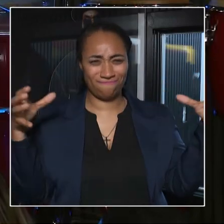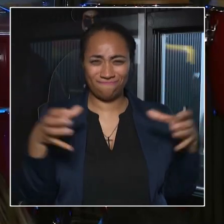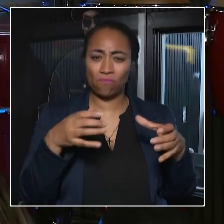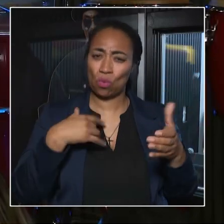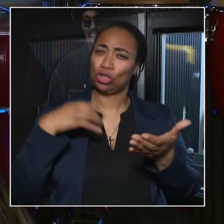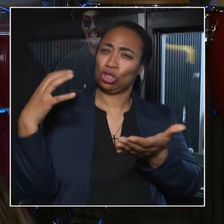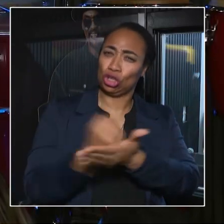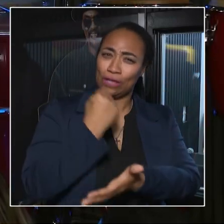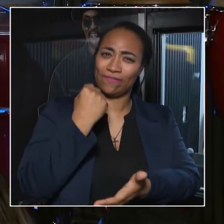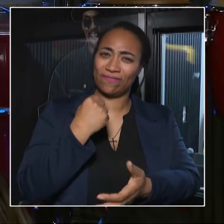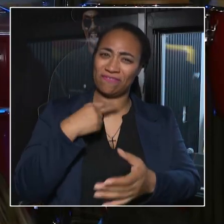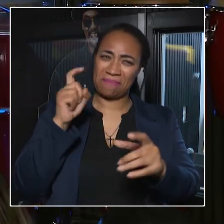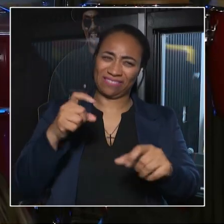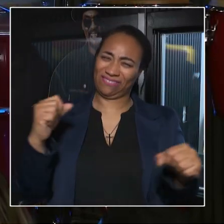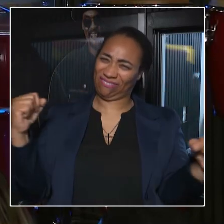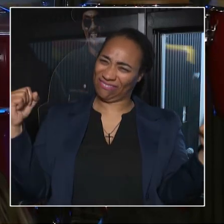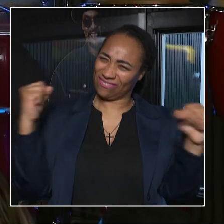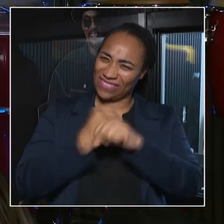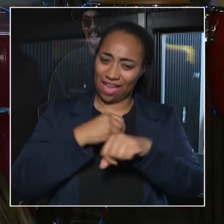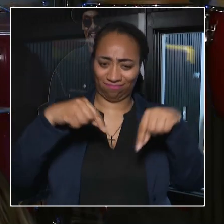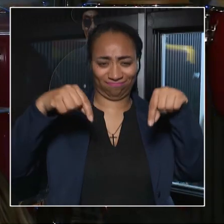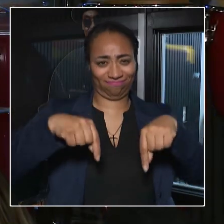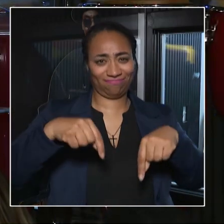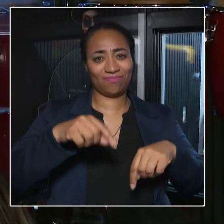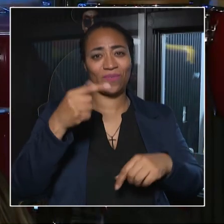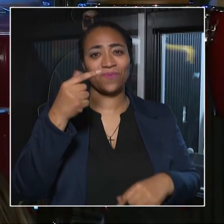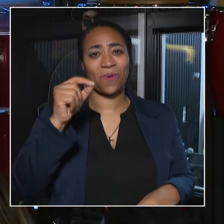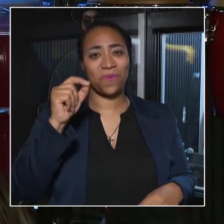for our people, and we got to come together and make it happen.